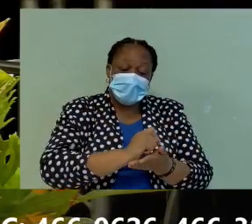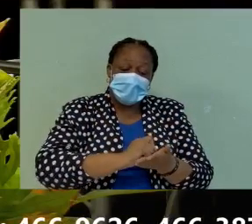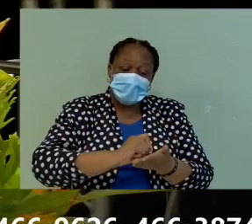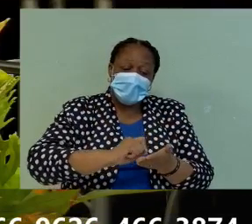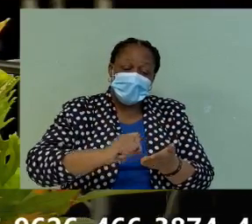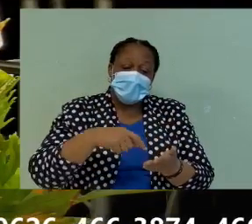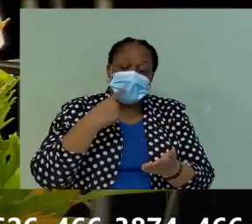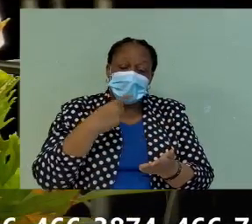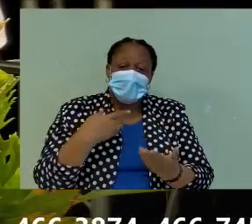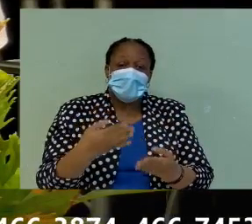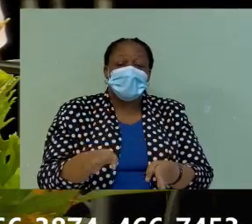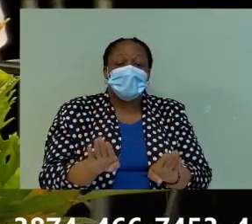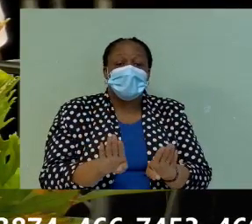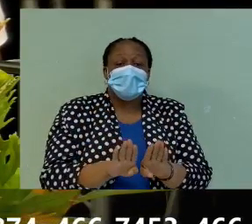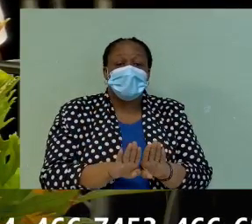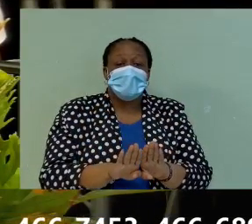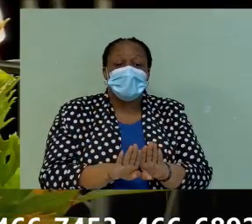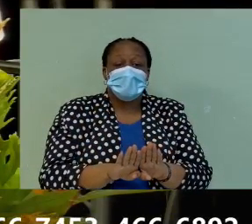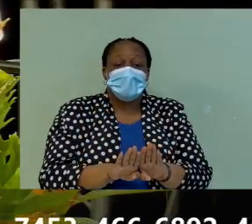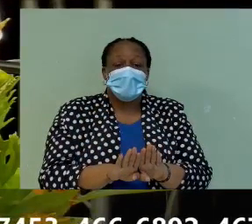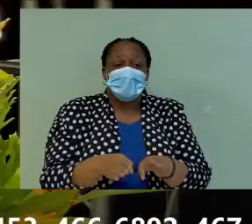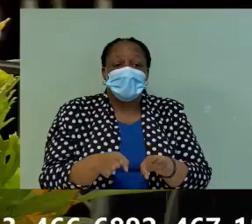are non-compliant.